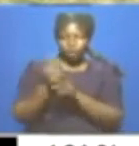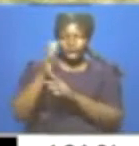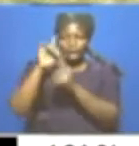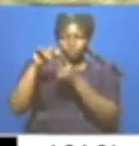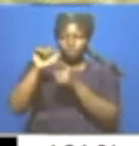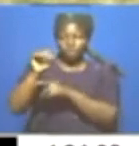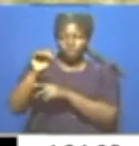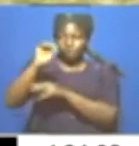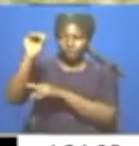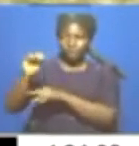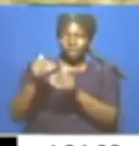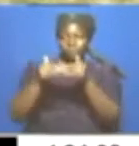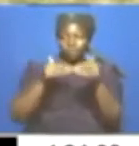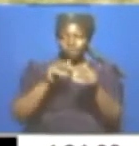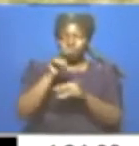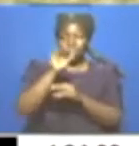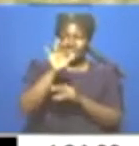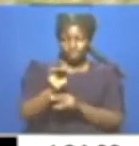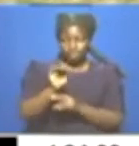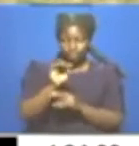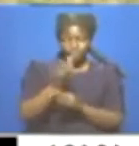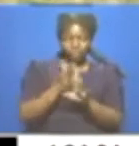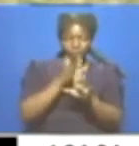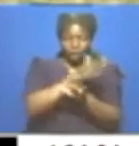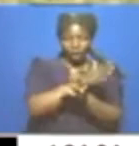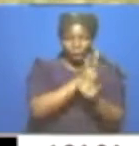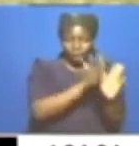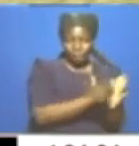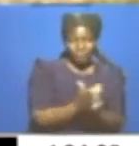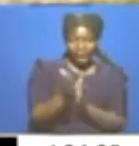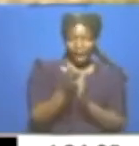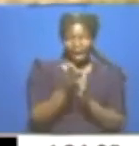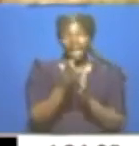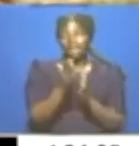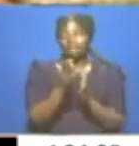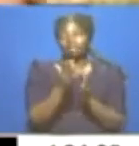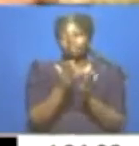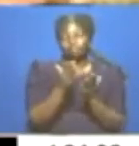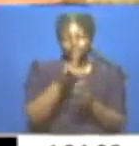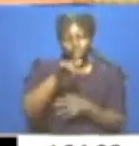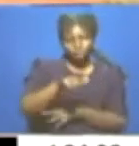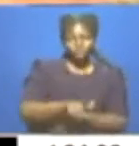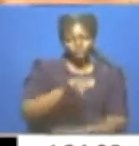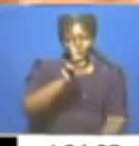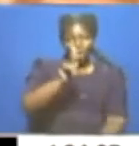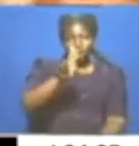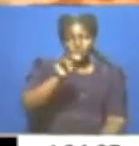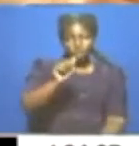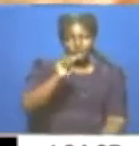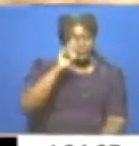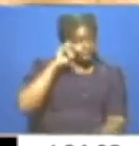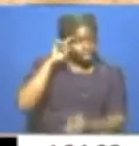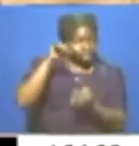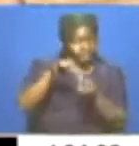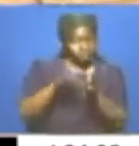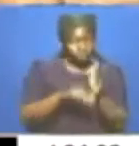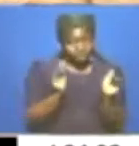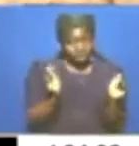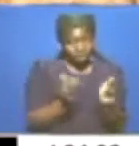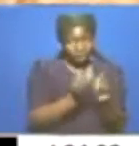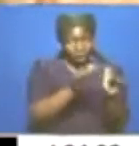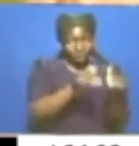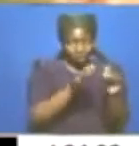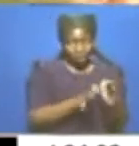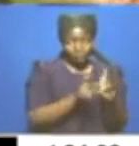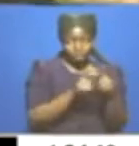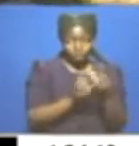2030. According to the initial plan, the Lower Kuja irrigation scheme was to target small-scale farmers to produce rice both for the domestic